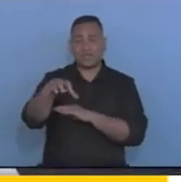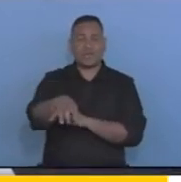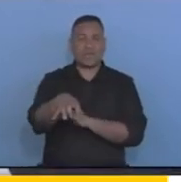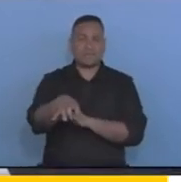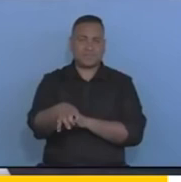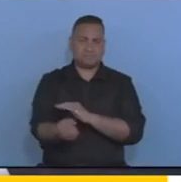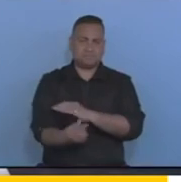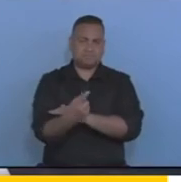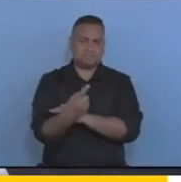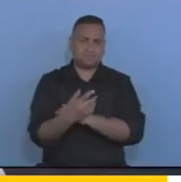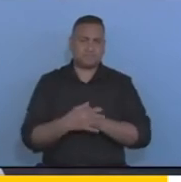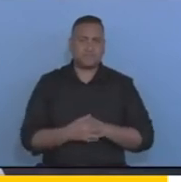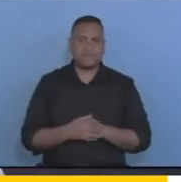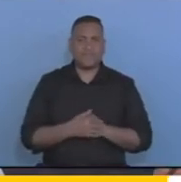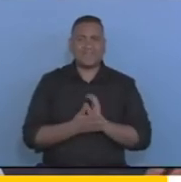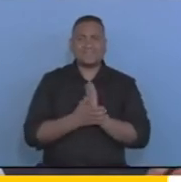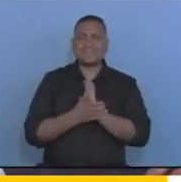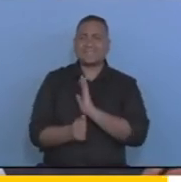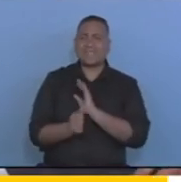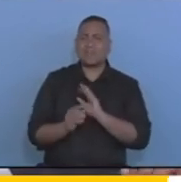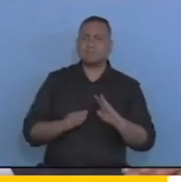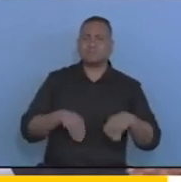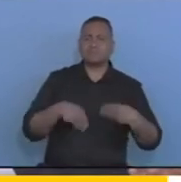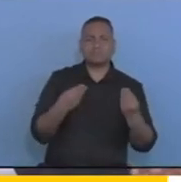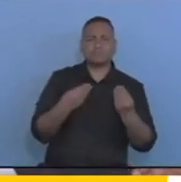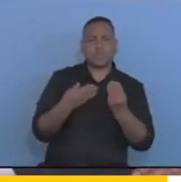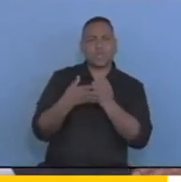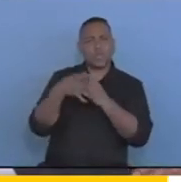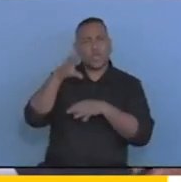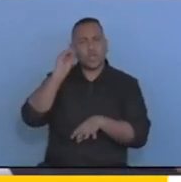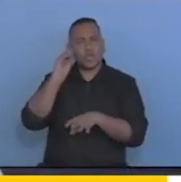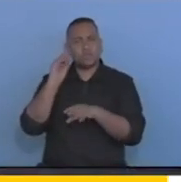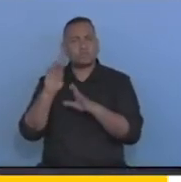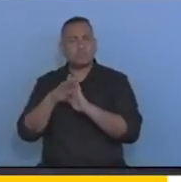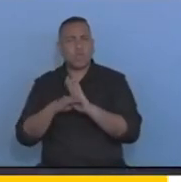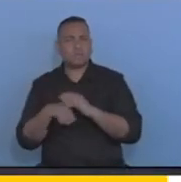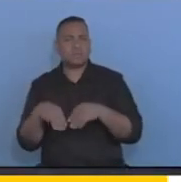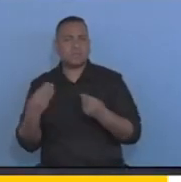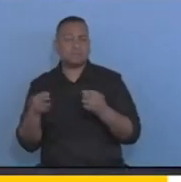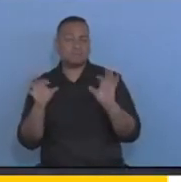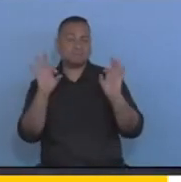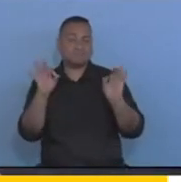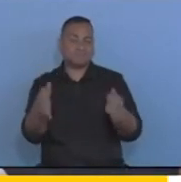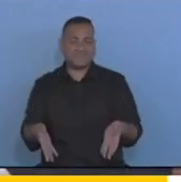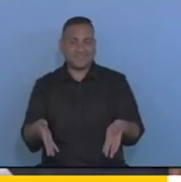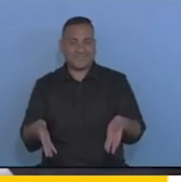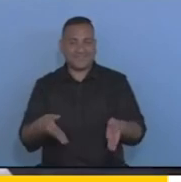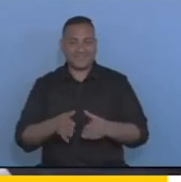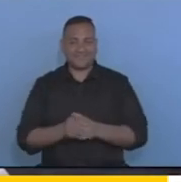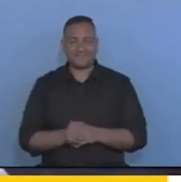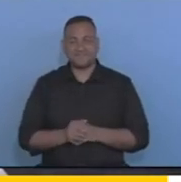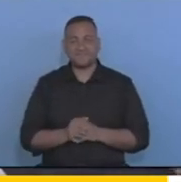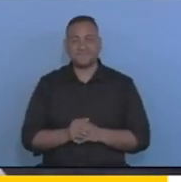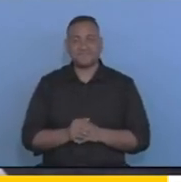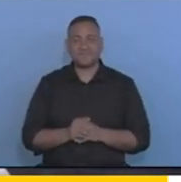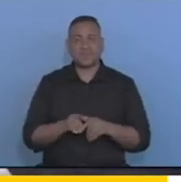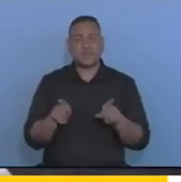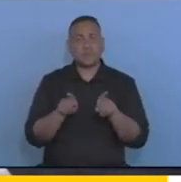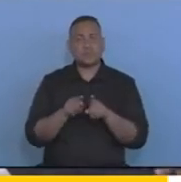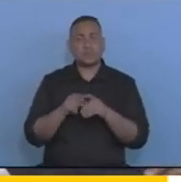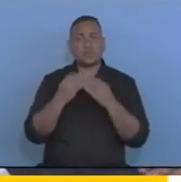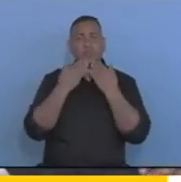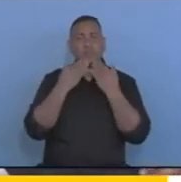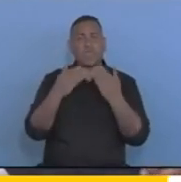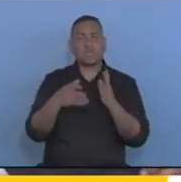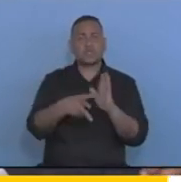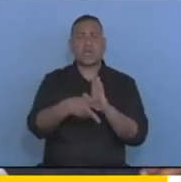where skills and learning and, of course, determination and excellence is really the motivation behind everything. So thank you to all our guests for giving us a little